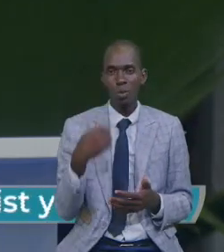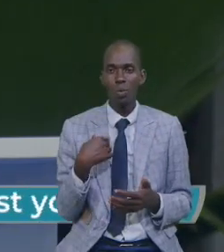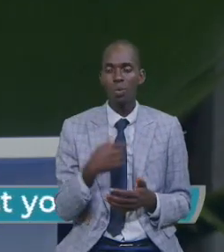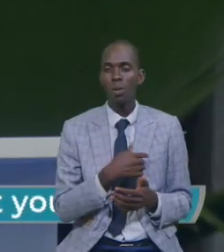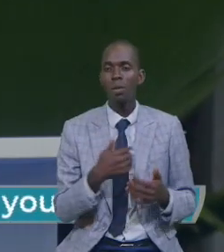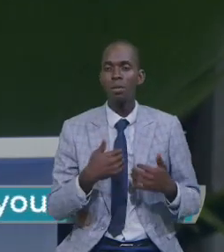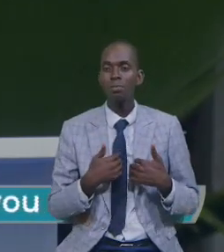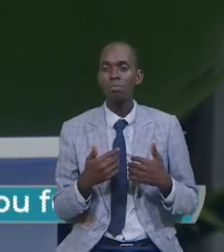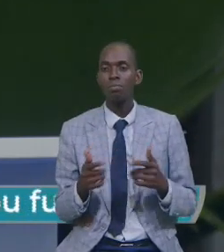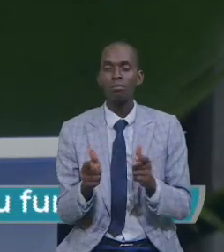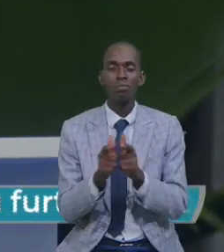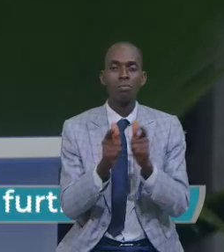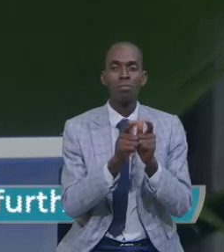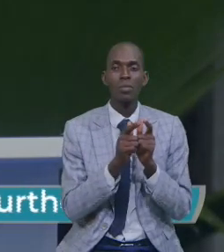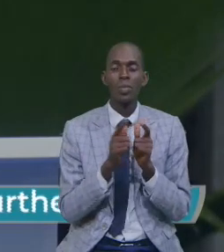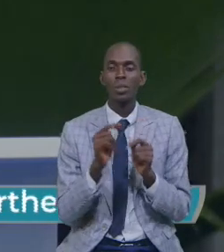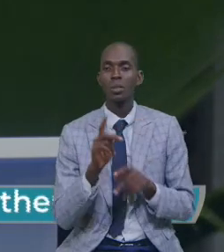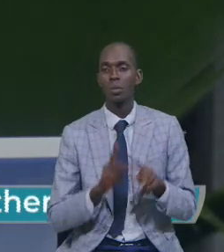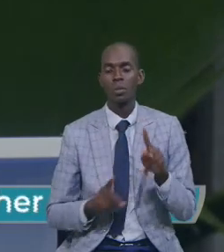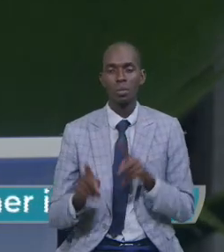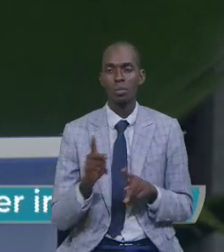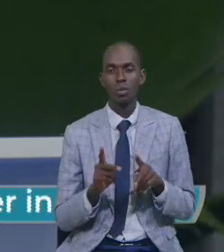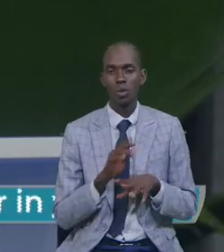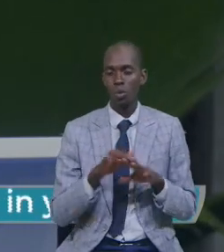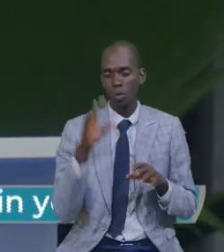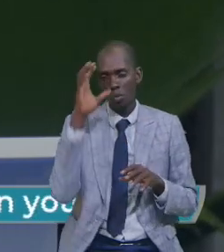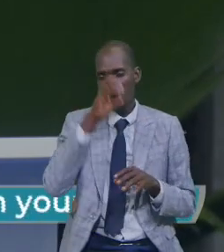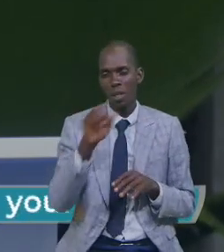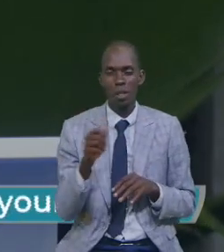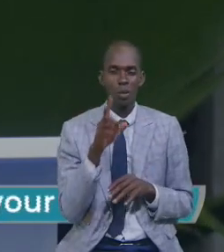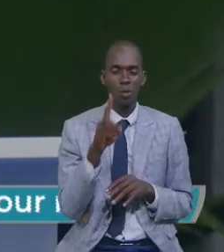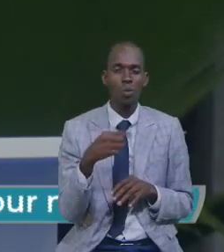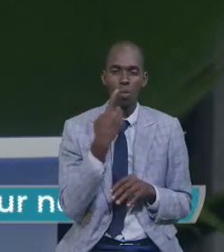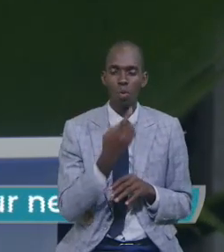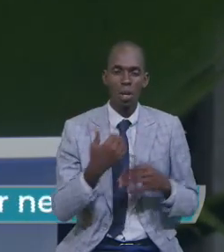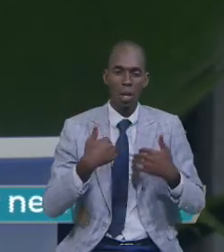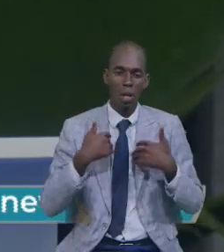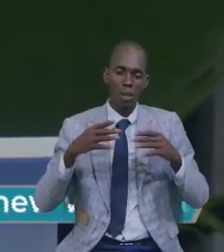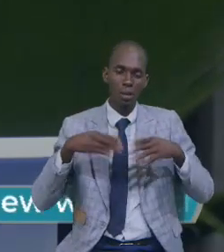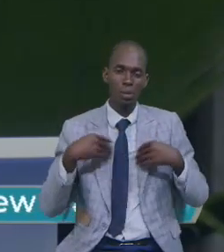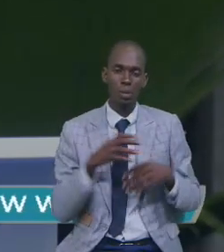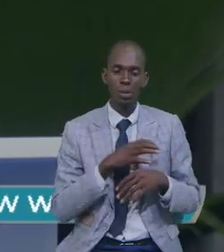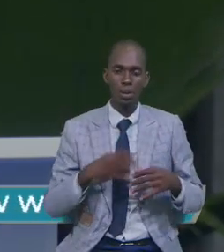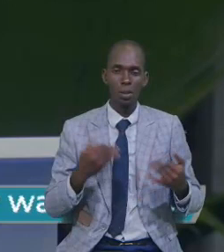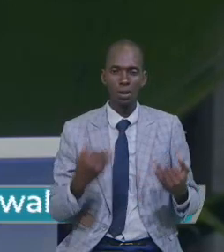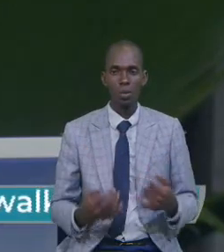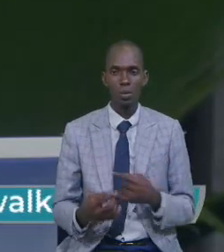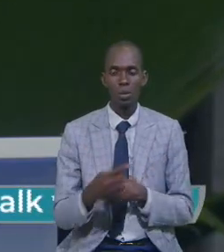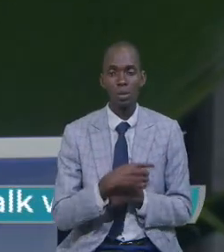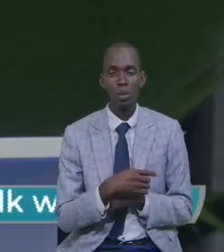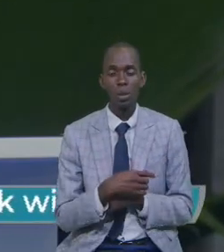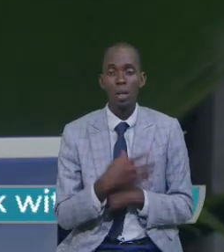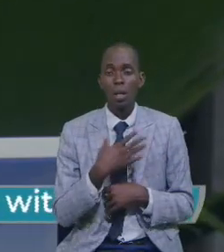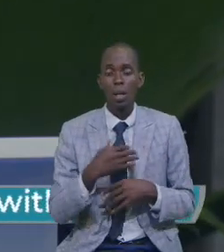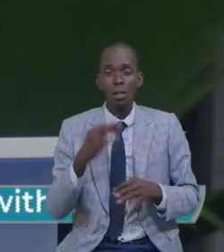field. Don't leave anybody out, please. Let's ensure that. And if they are not attended to you, please, what you